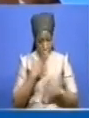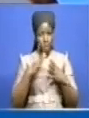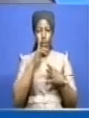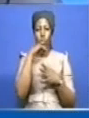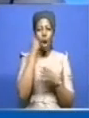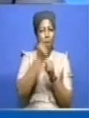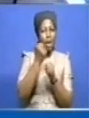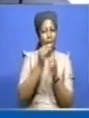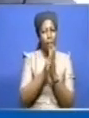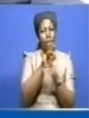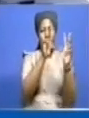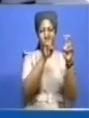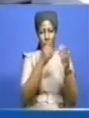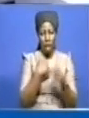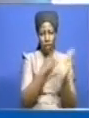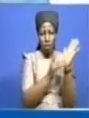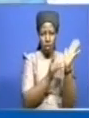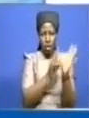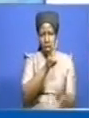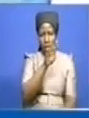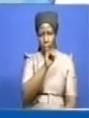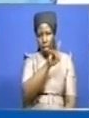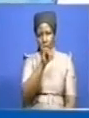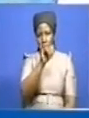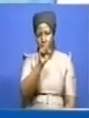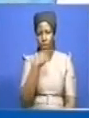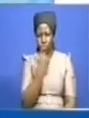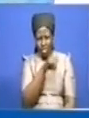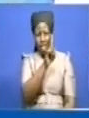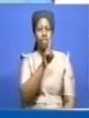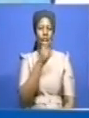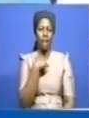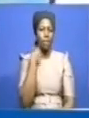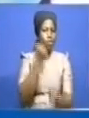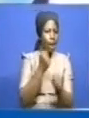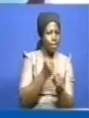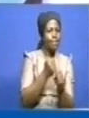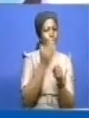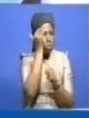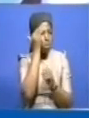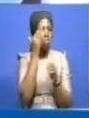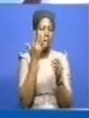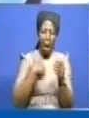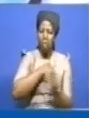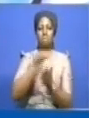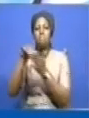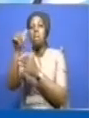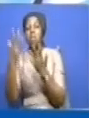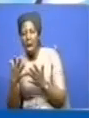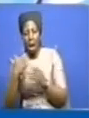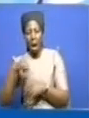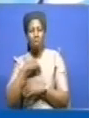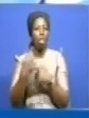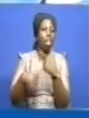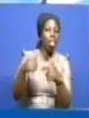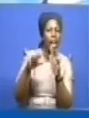is Dr. Willie Zakwale, who is the one who has been handling the whole chain of where we are getting and how we are moving and how we are going